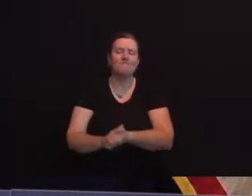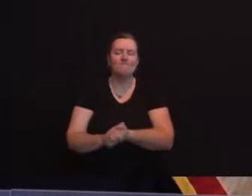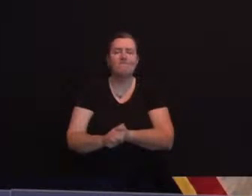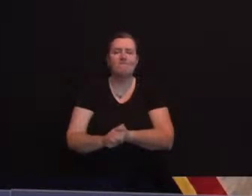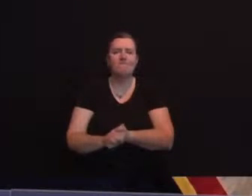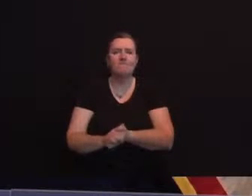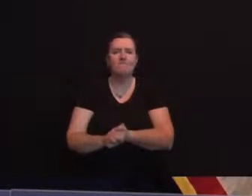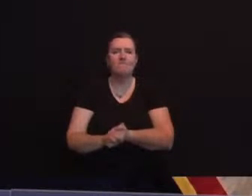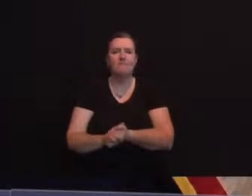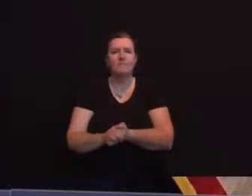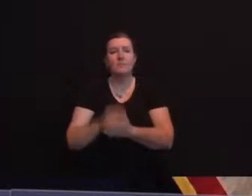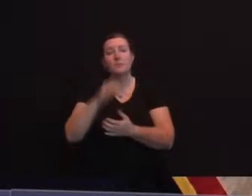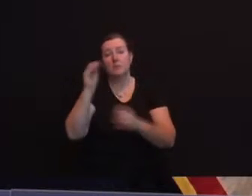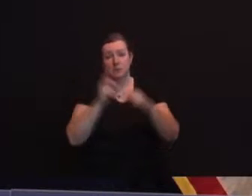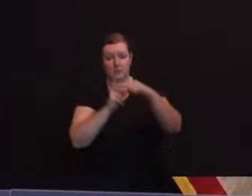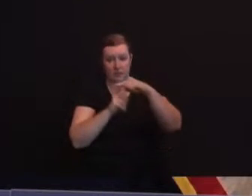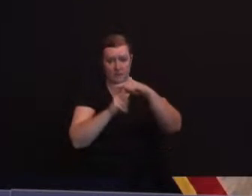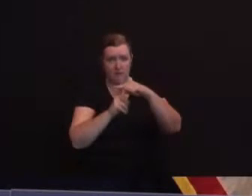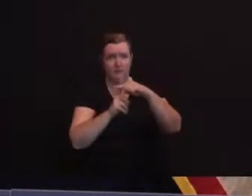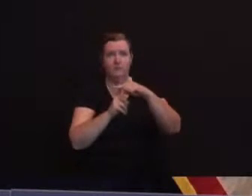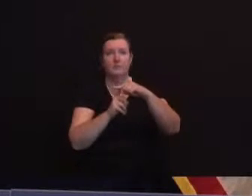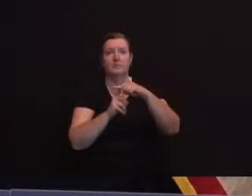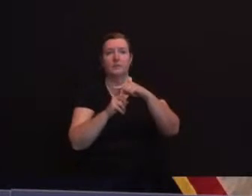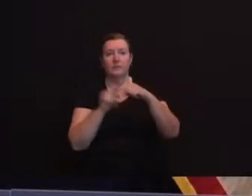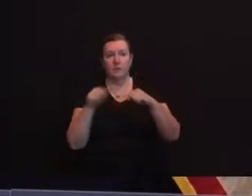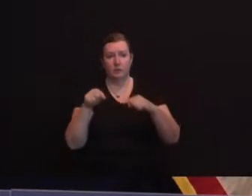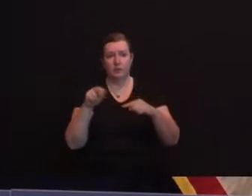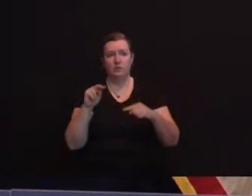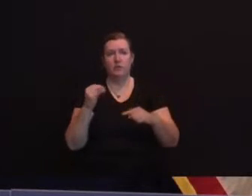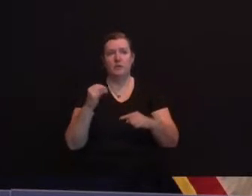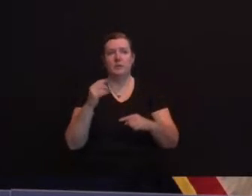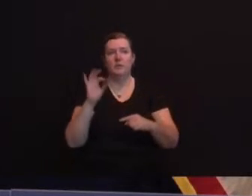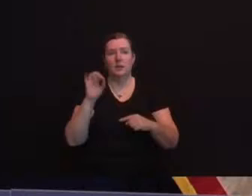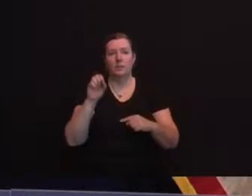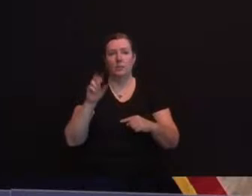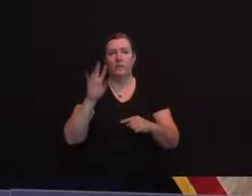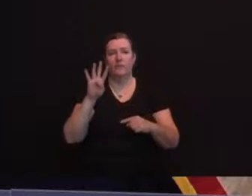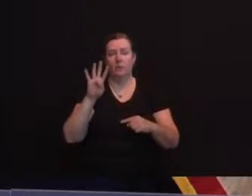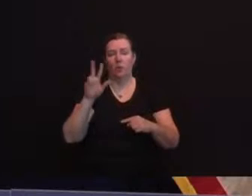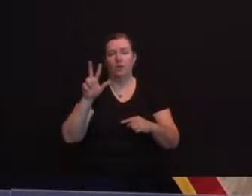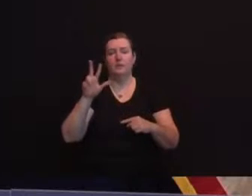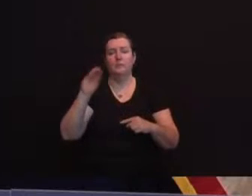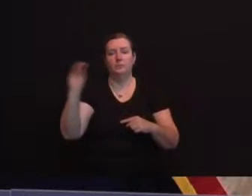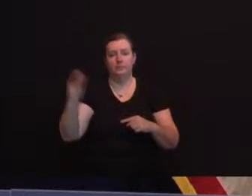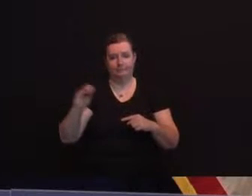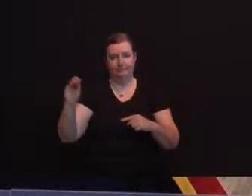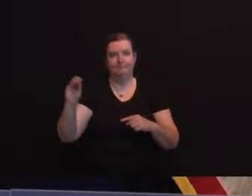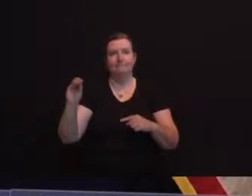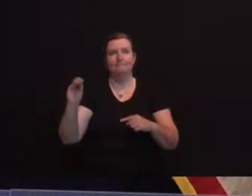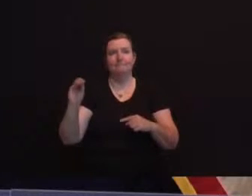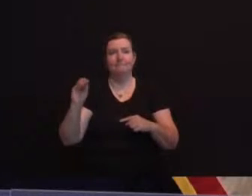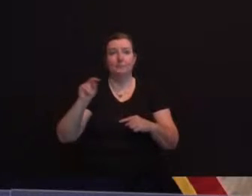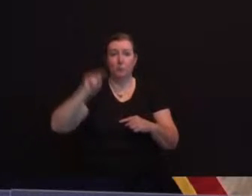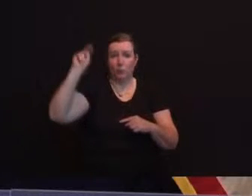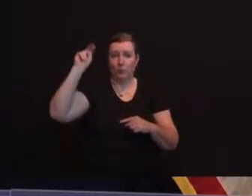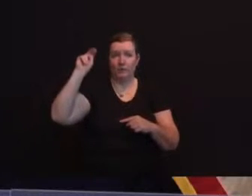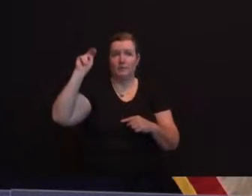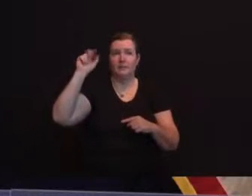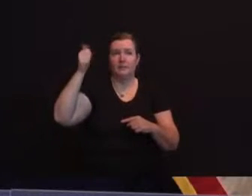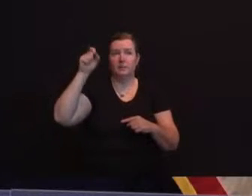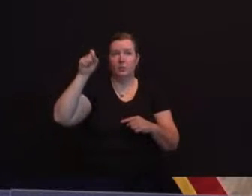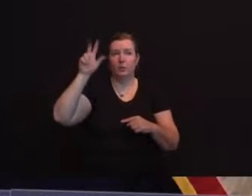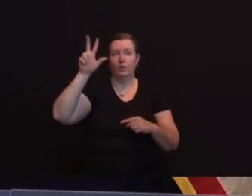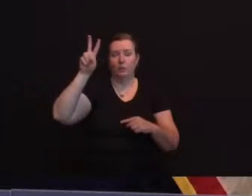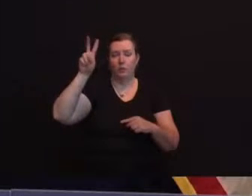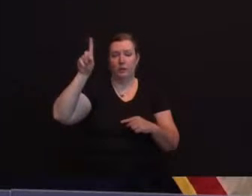November 12th for New Jersey is 9.43%. The northern part of the state,